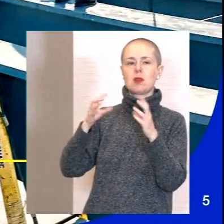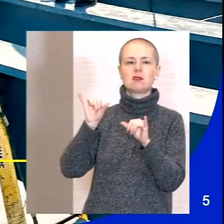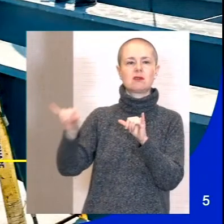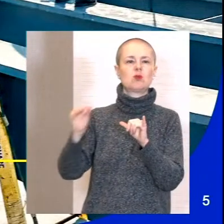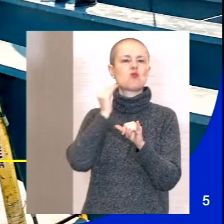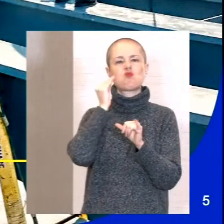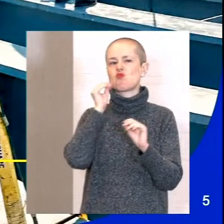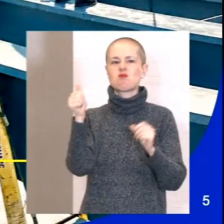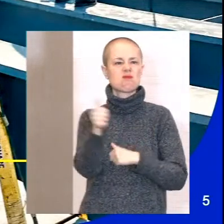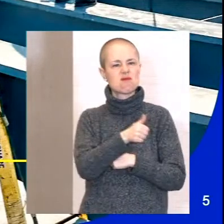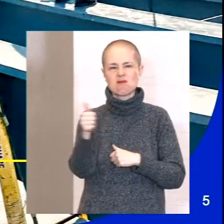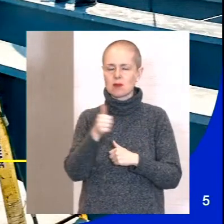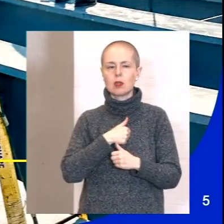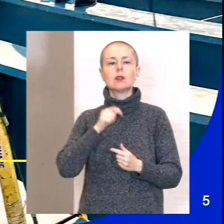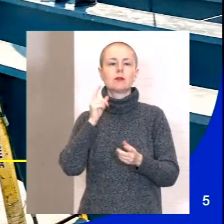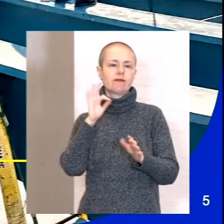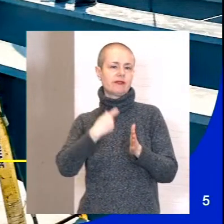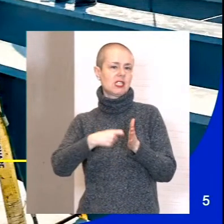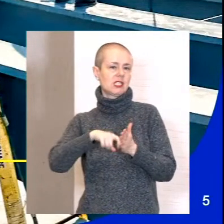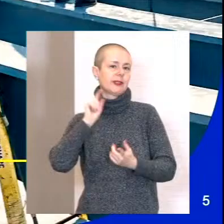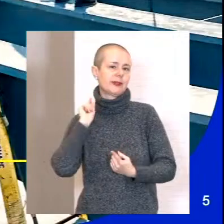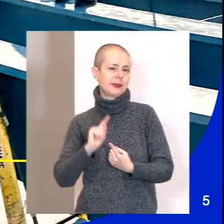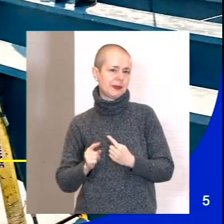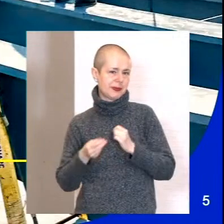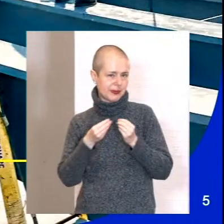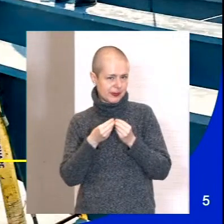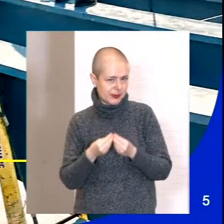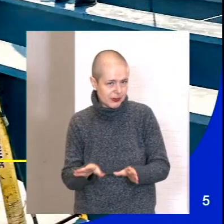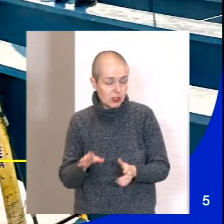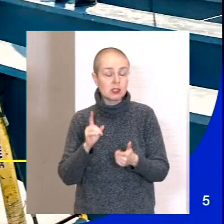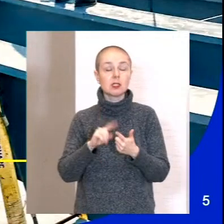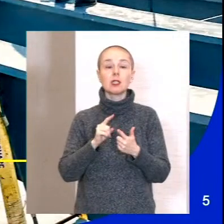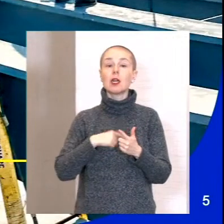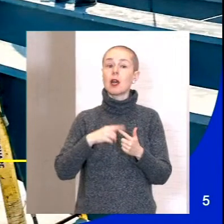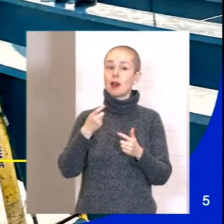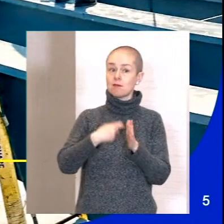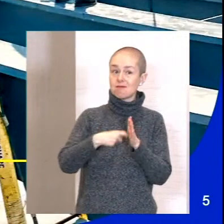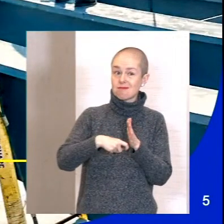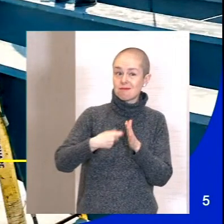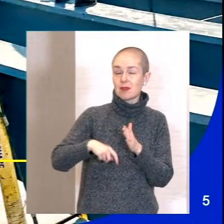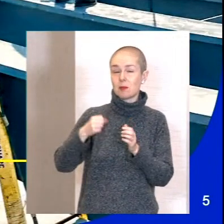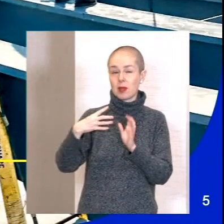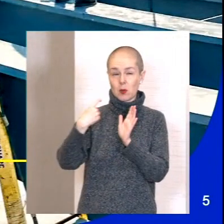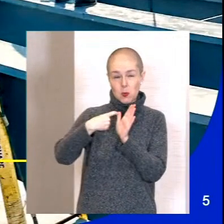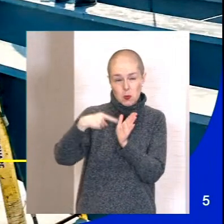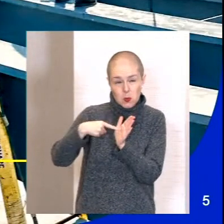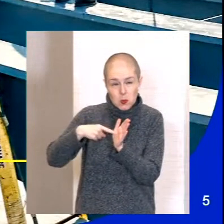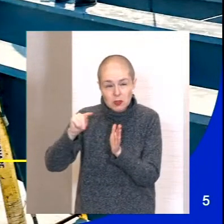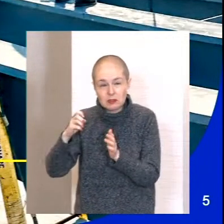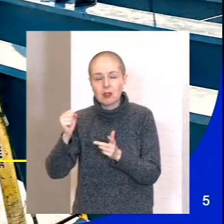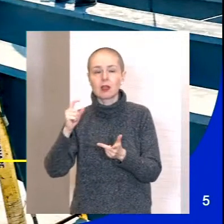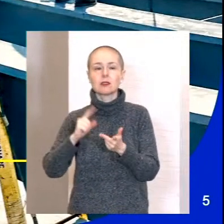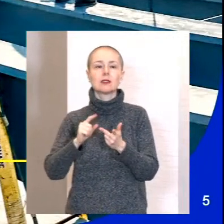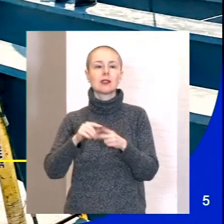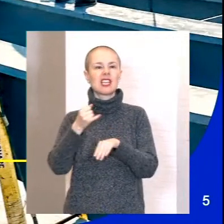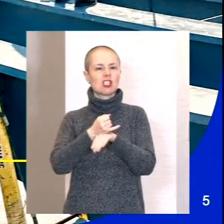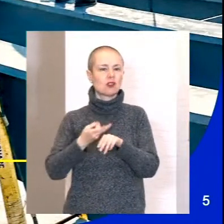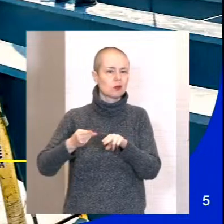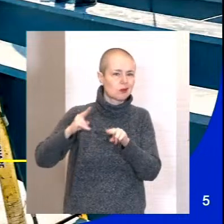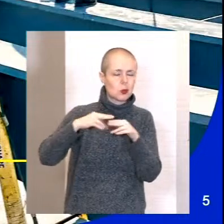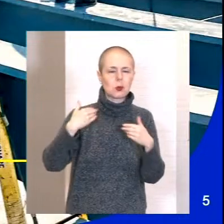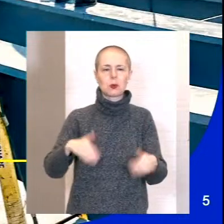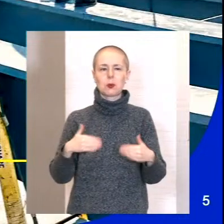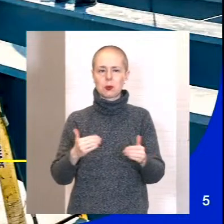macroeconomic trends including inflation and tariffs, and rising interest rates. Despite these headwinds, the Port Authority drove the